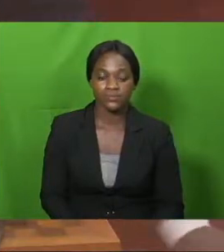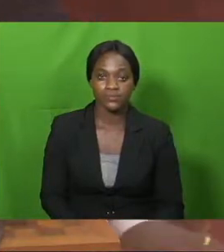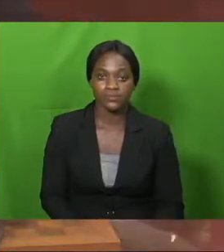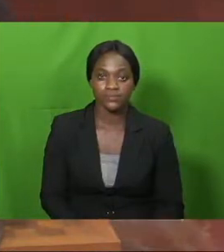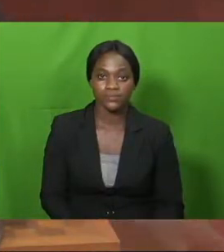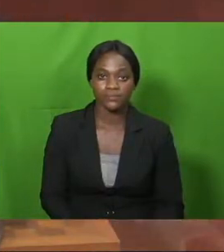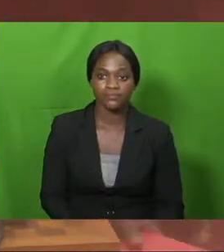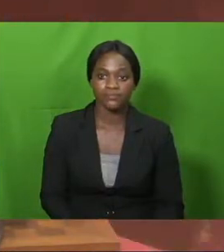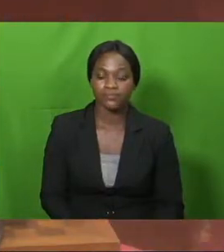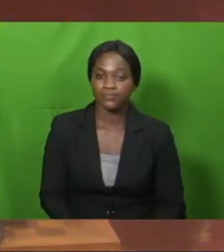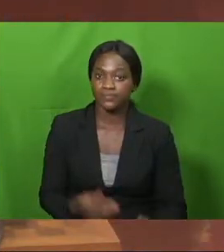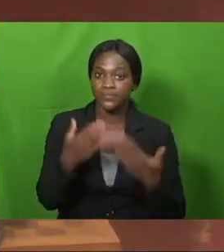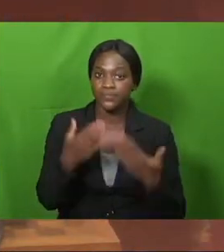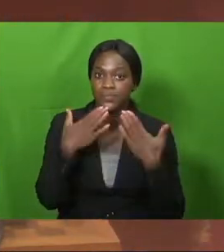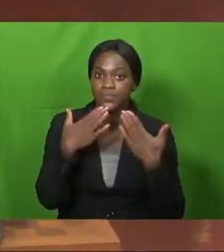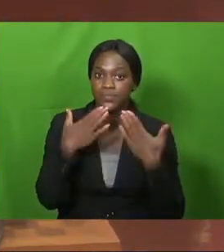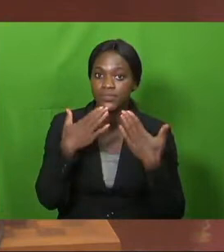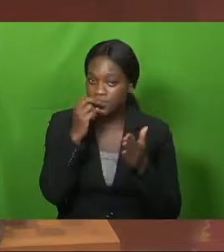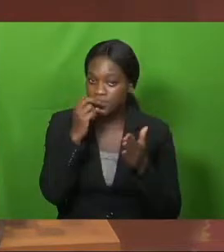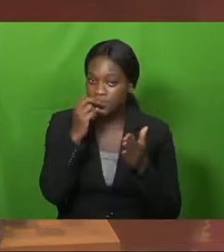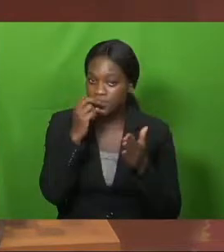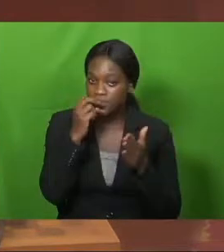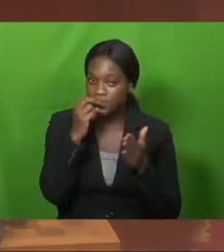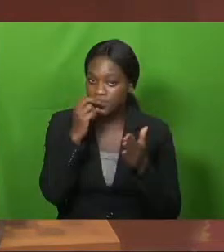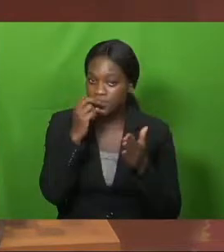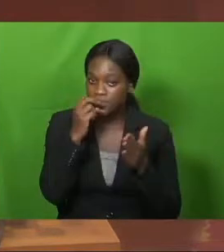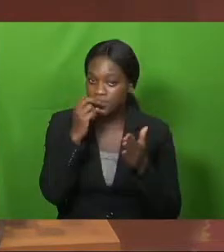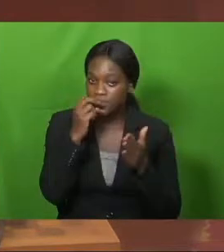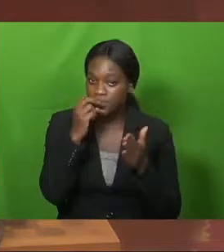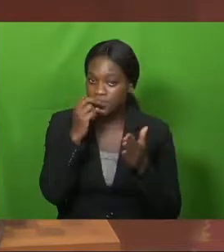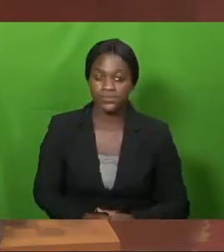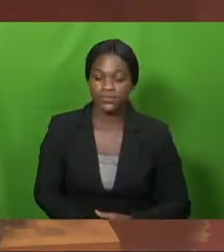Mr. Speaker, thank you for the opportunity